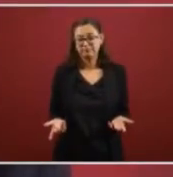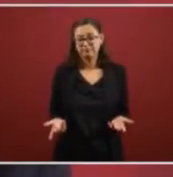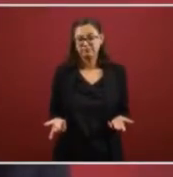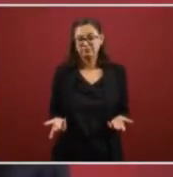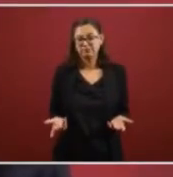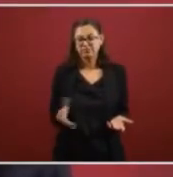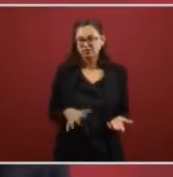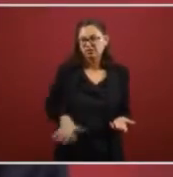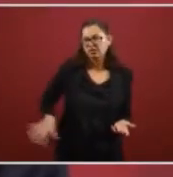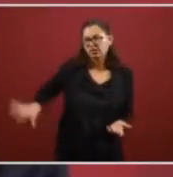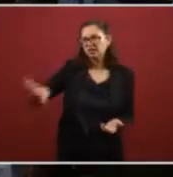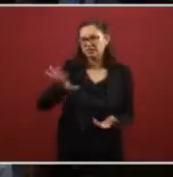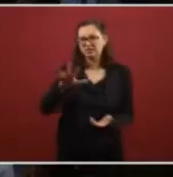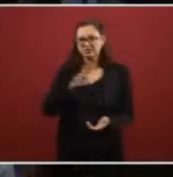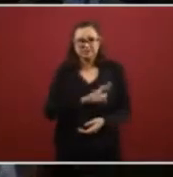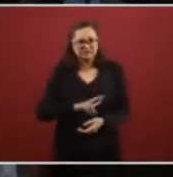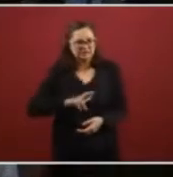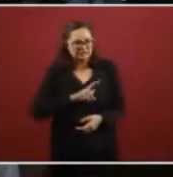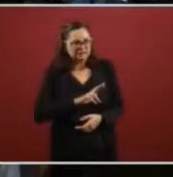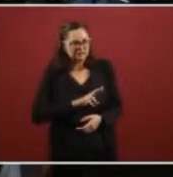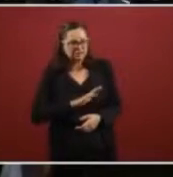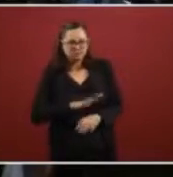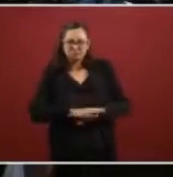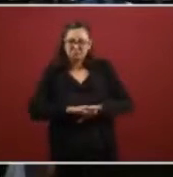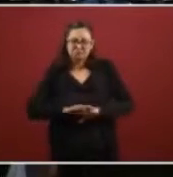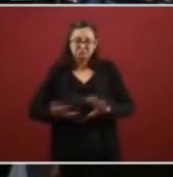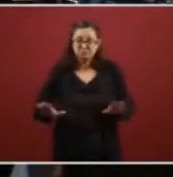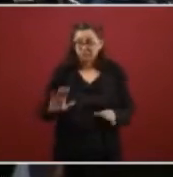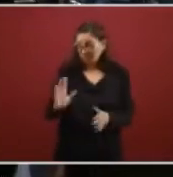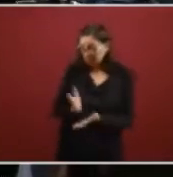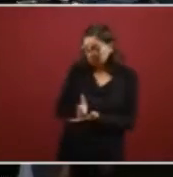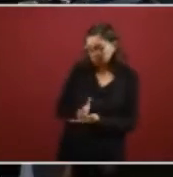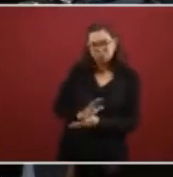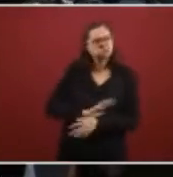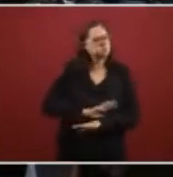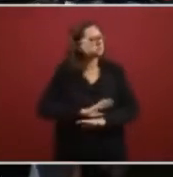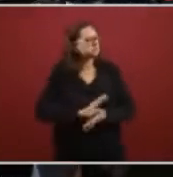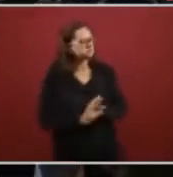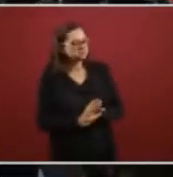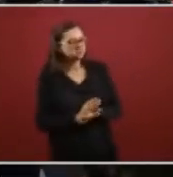So there's no bad mood. So it's over.